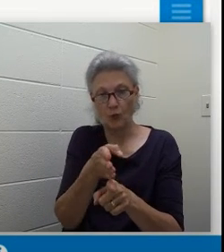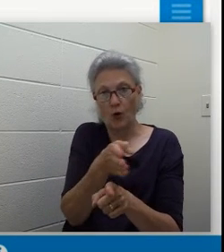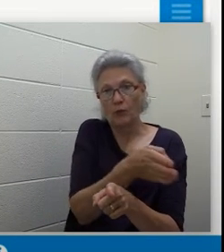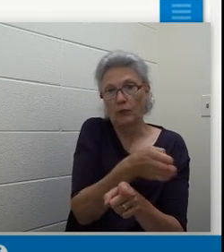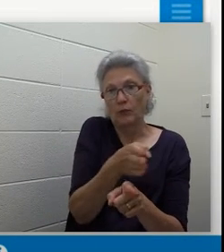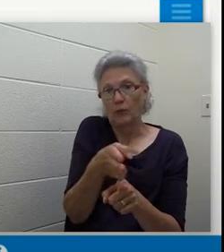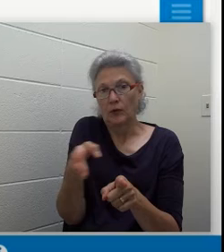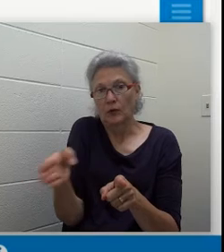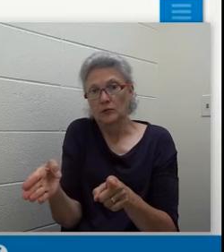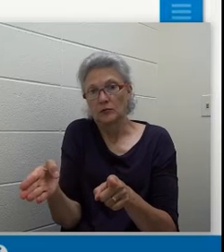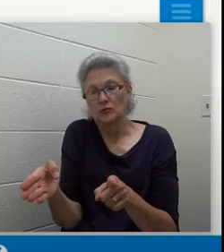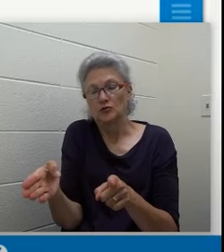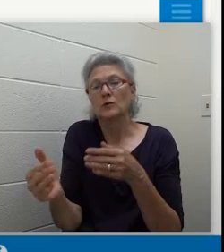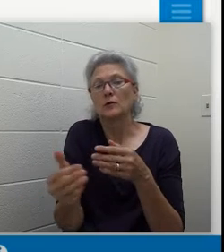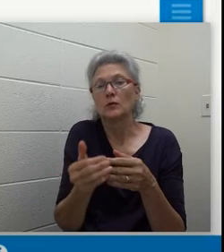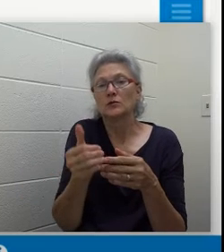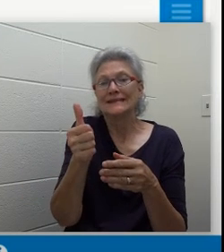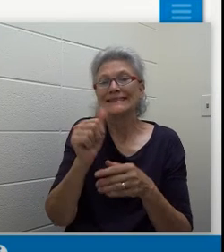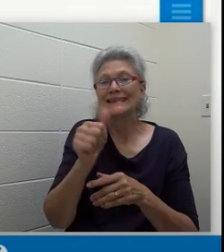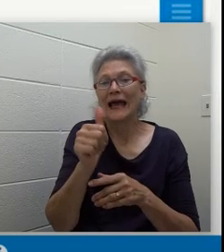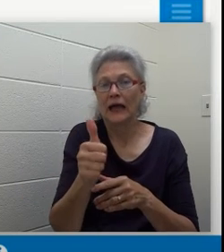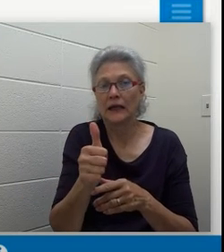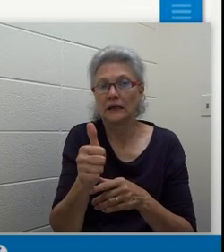And now I have to think